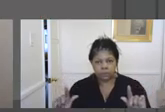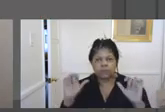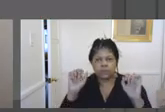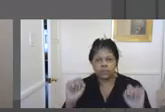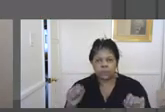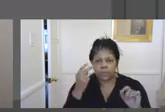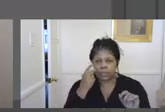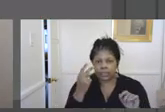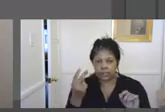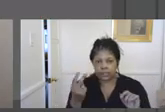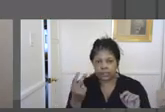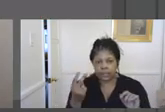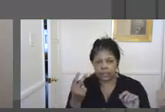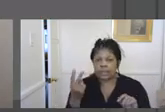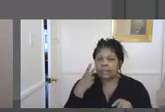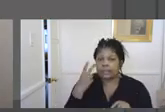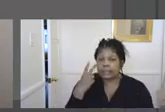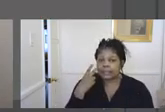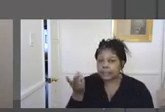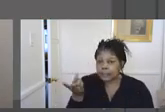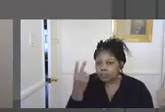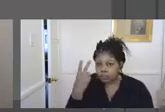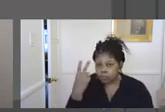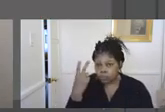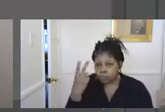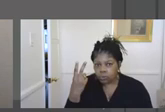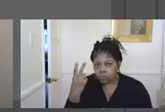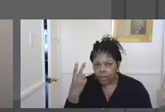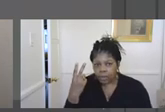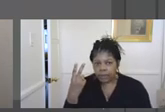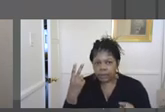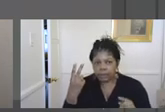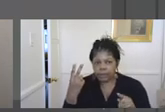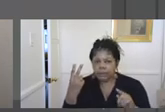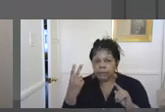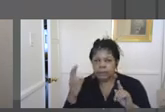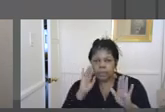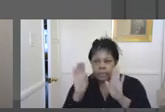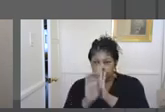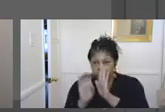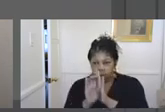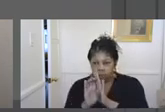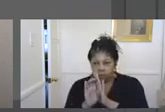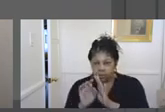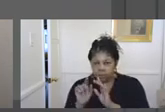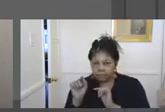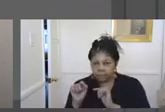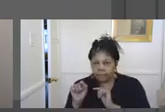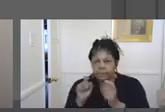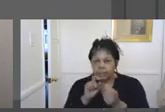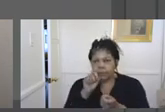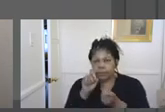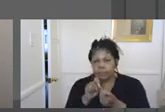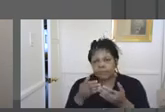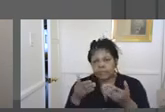I can see. They've created these two little illustrations for us. Now, there are certain things that you can't, the pattern brushes that you cannot add.